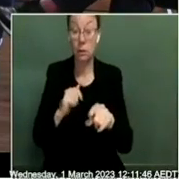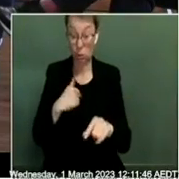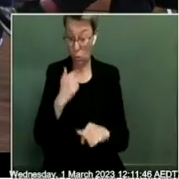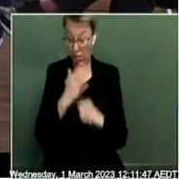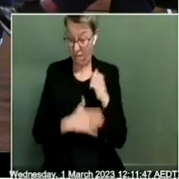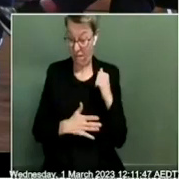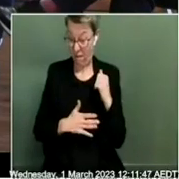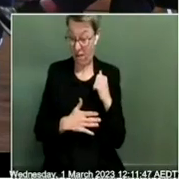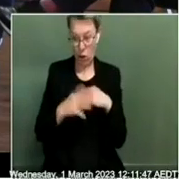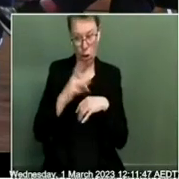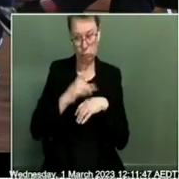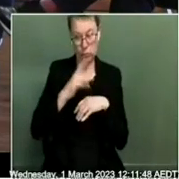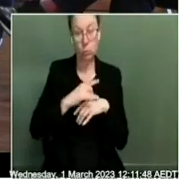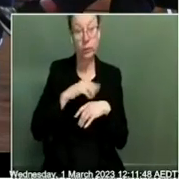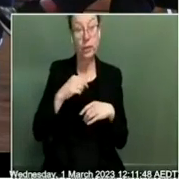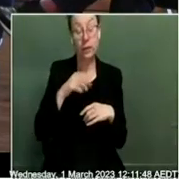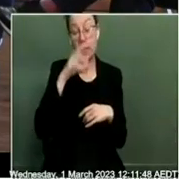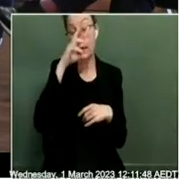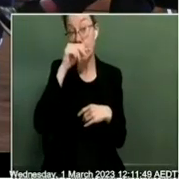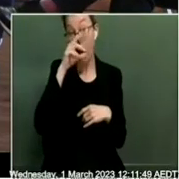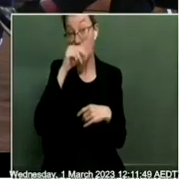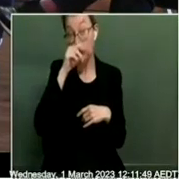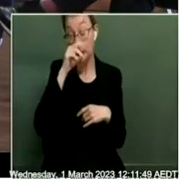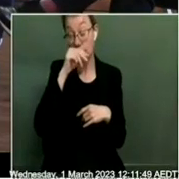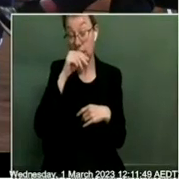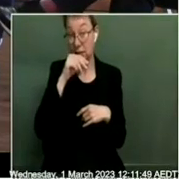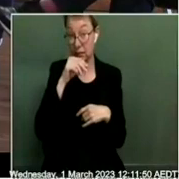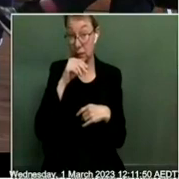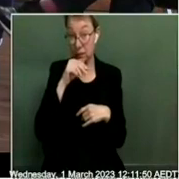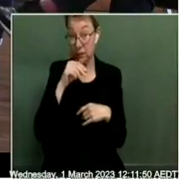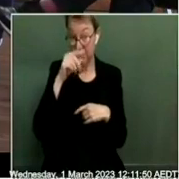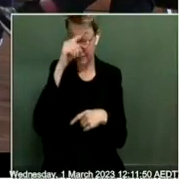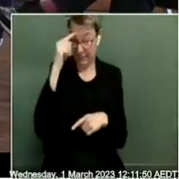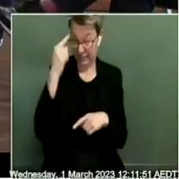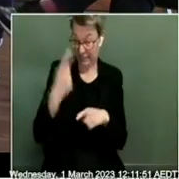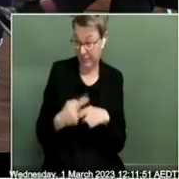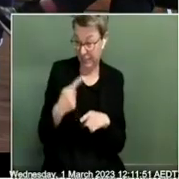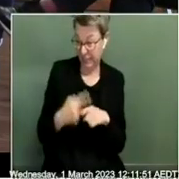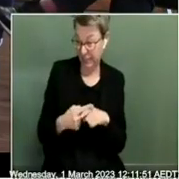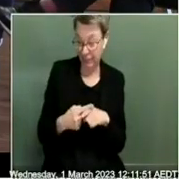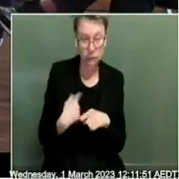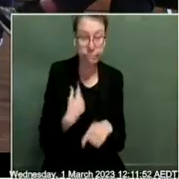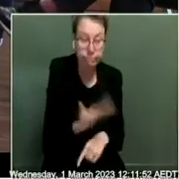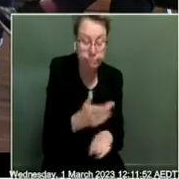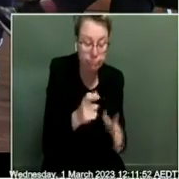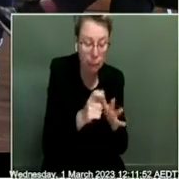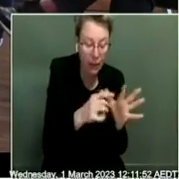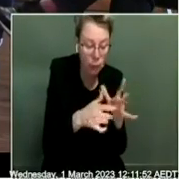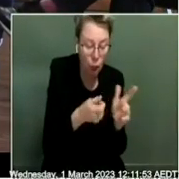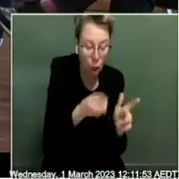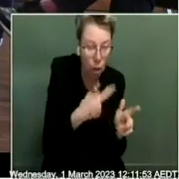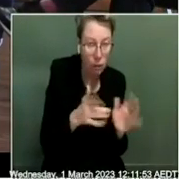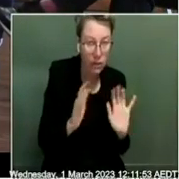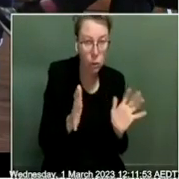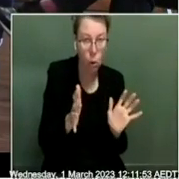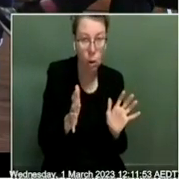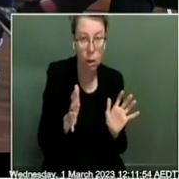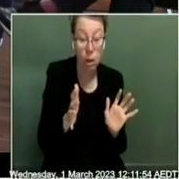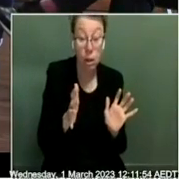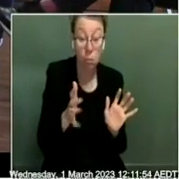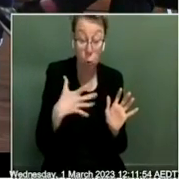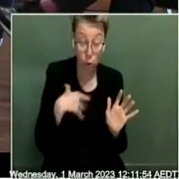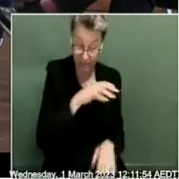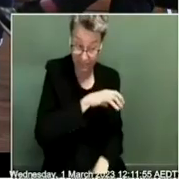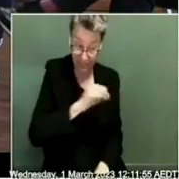got a Panadol. Because if you take your kids sick to a doctor, mum never took us. That was taboo. Yeah. Because they remove